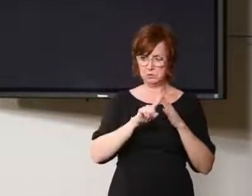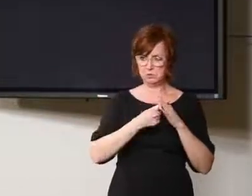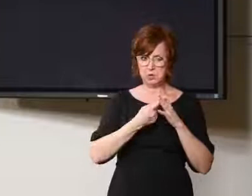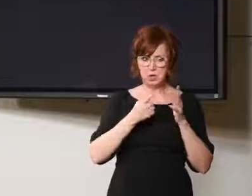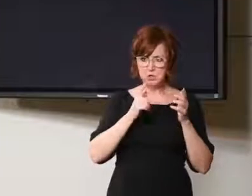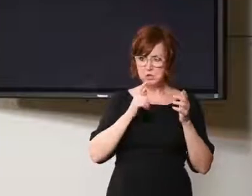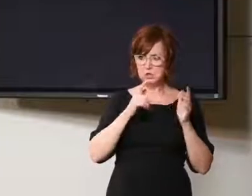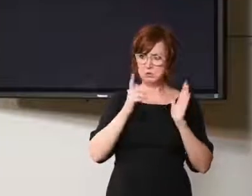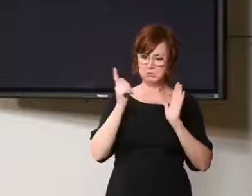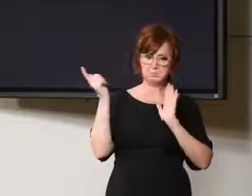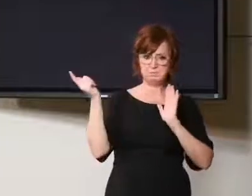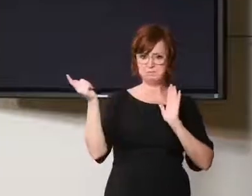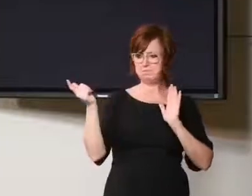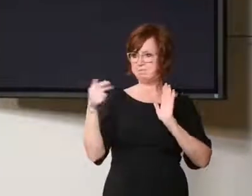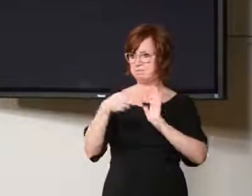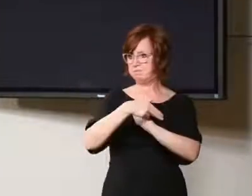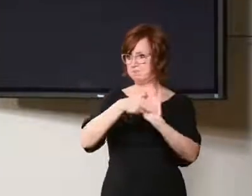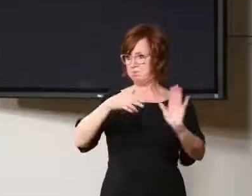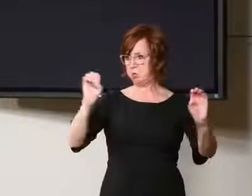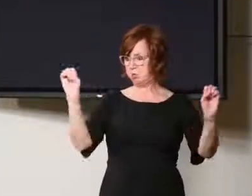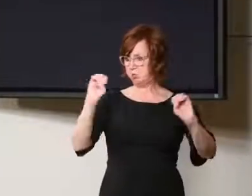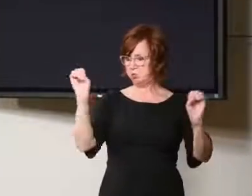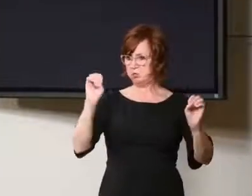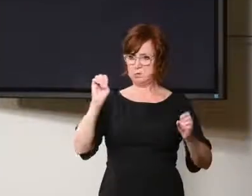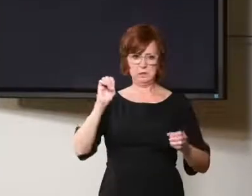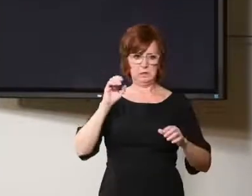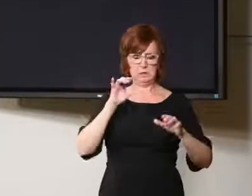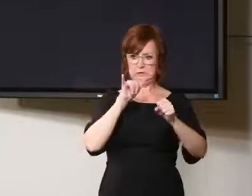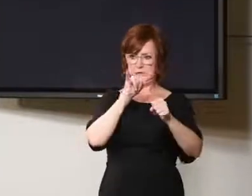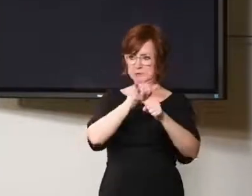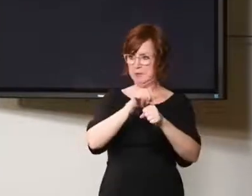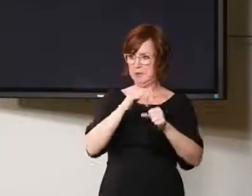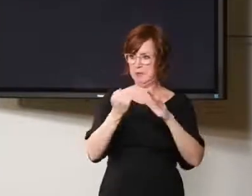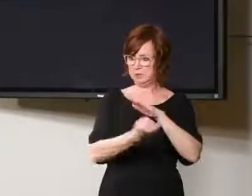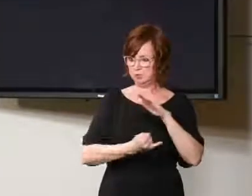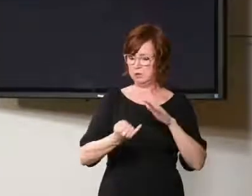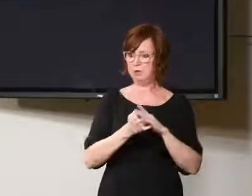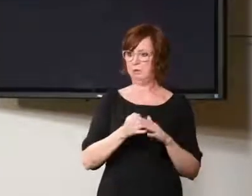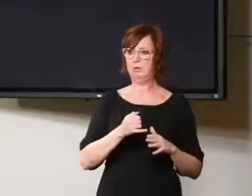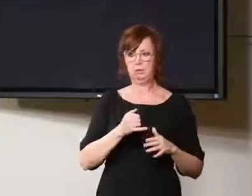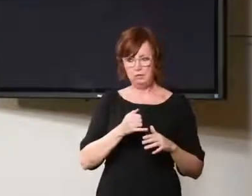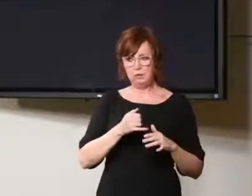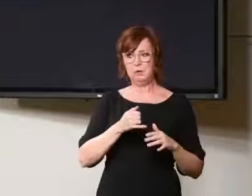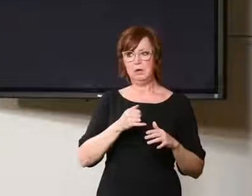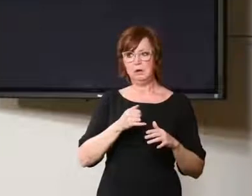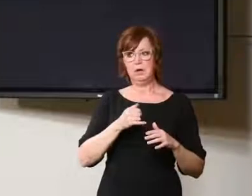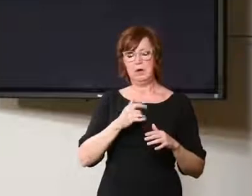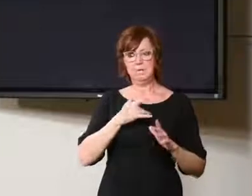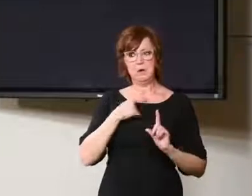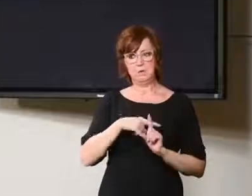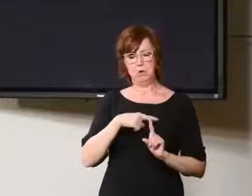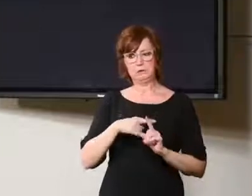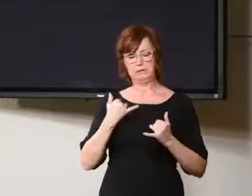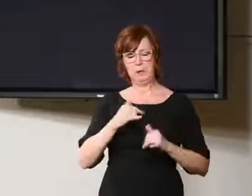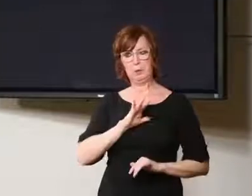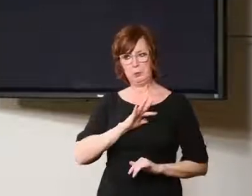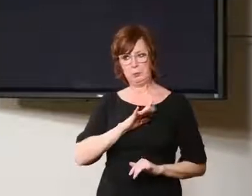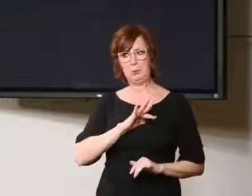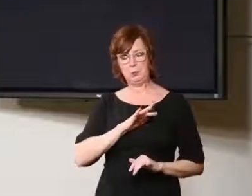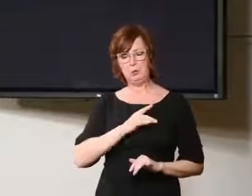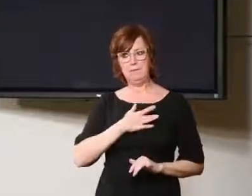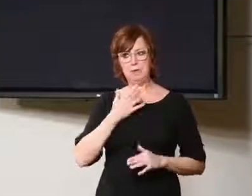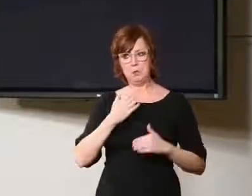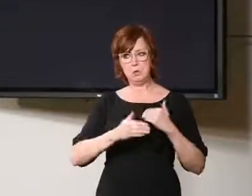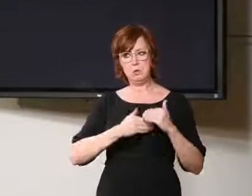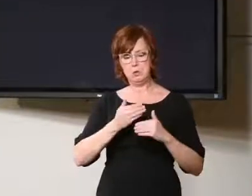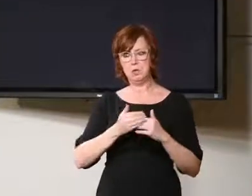numbers. That being said, we may very well have some increases in the days ahead. We just don't know what the future